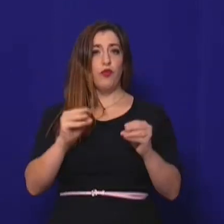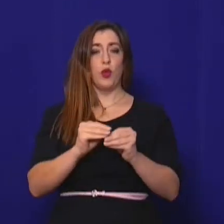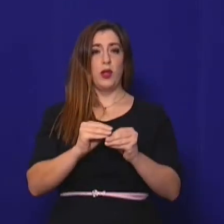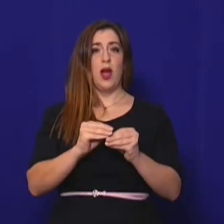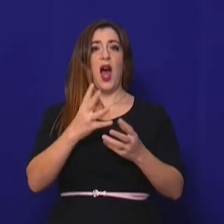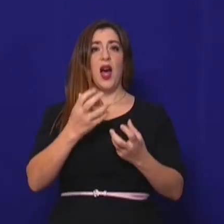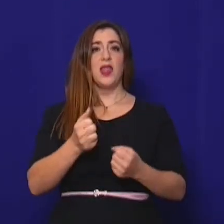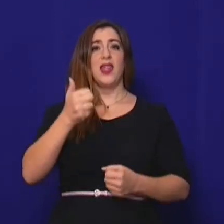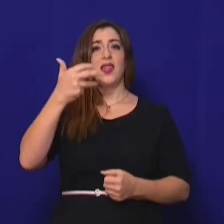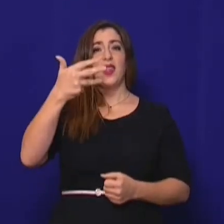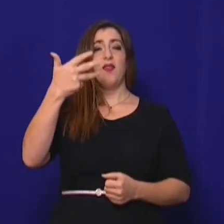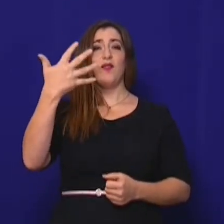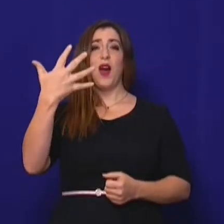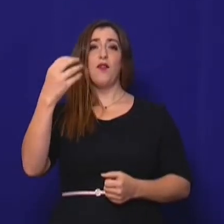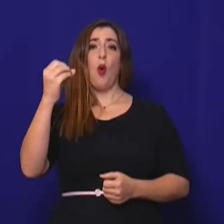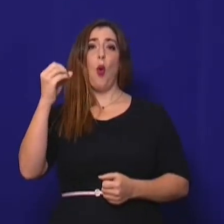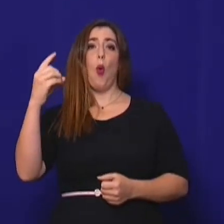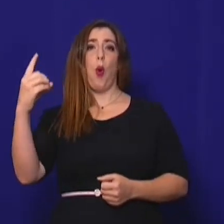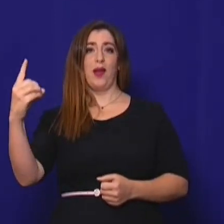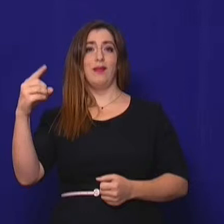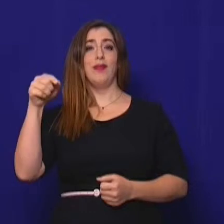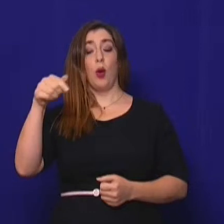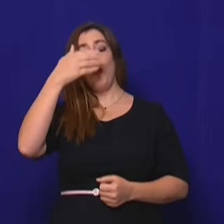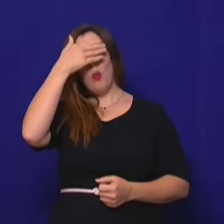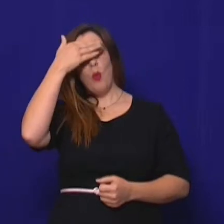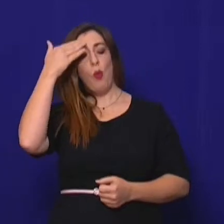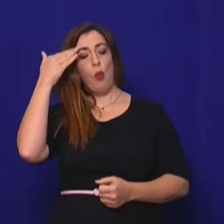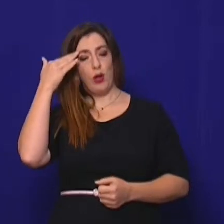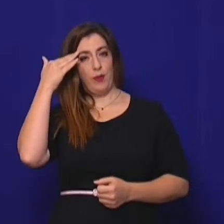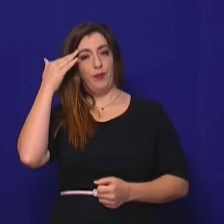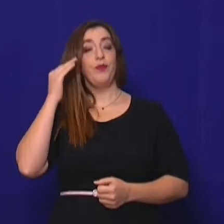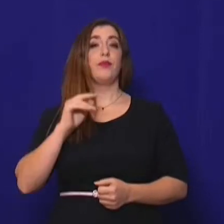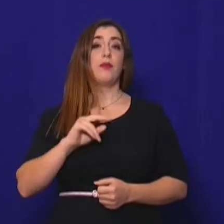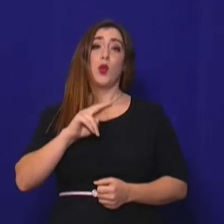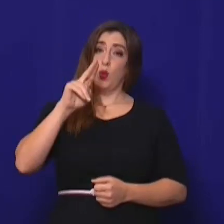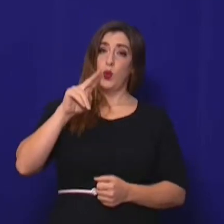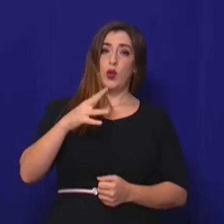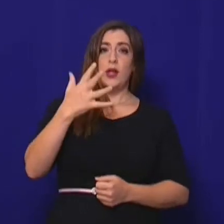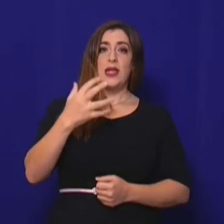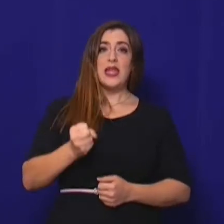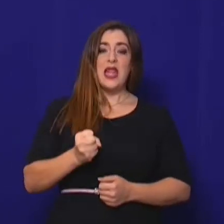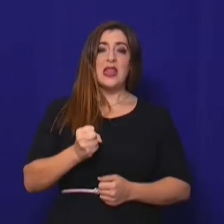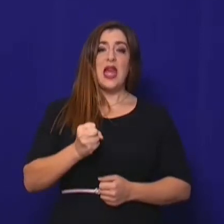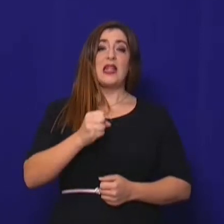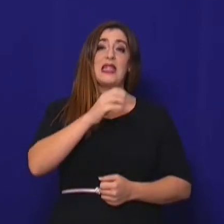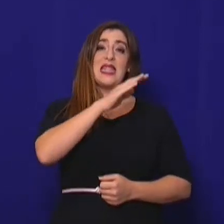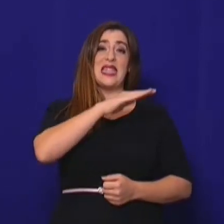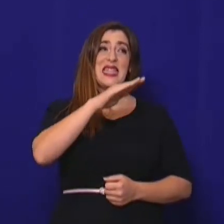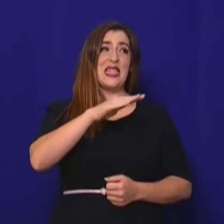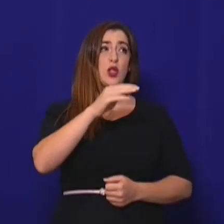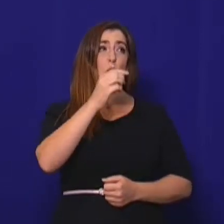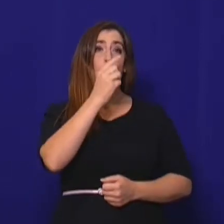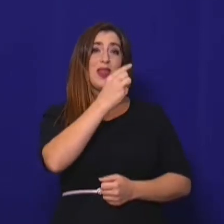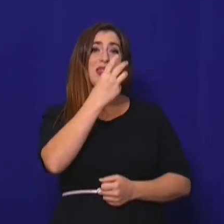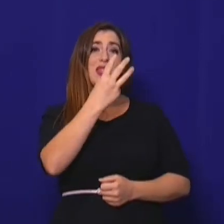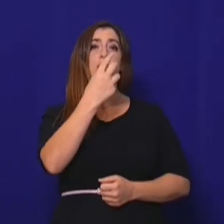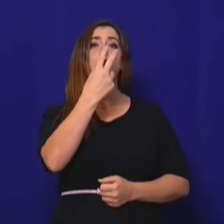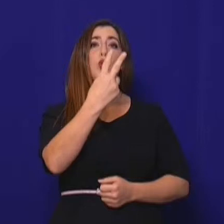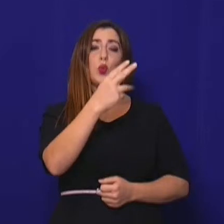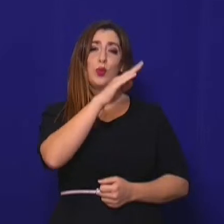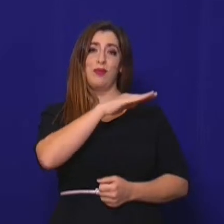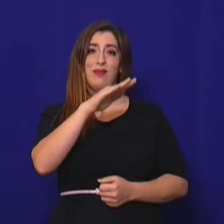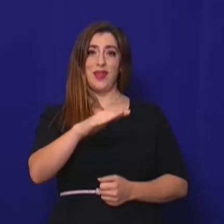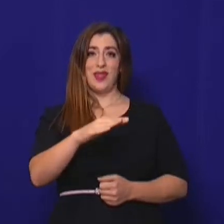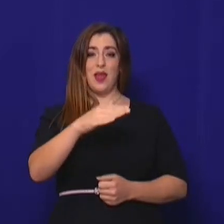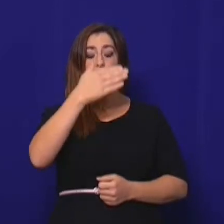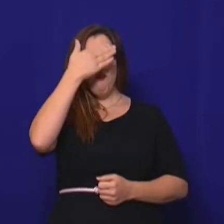9501. Kellna wkoll numru ta' nies li fiequ li totali kellna 132 cases li fiequ, allura t-total ta' nies